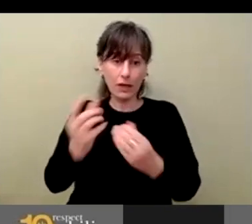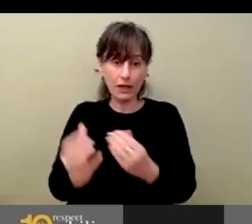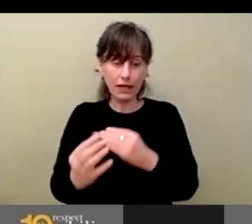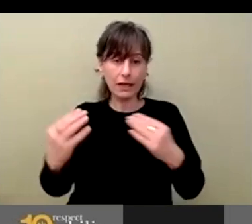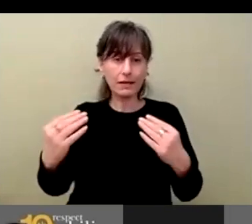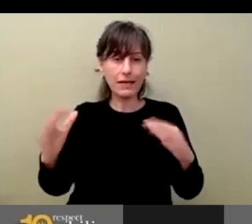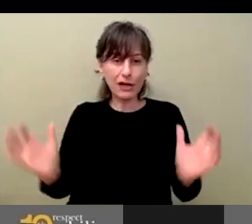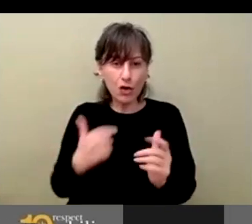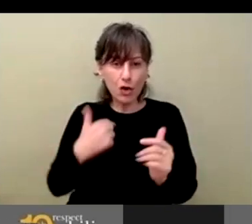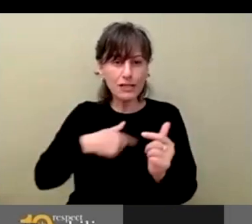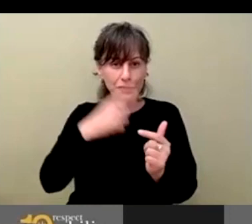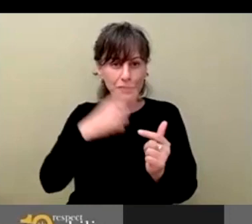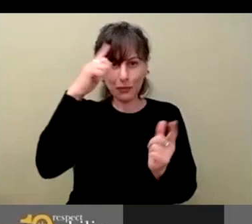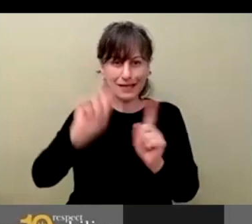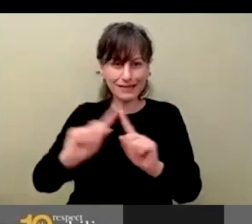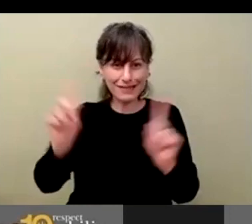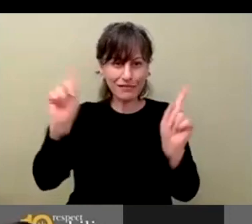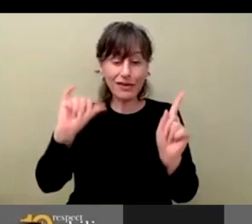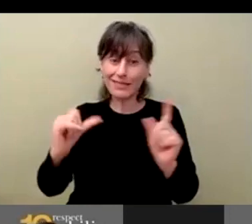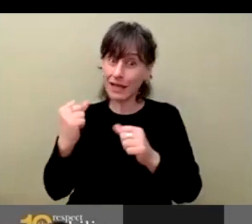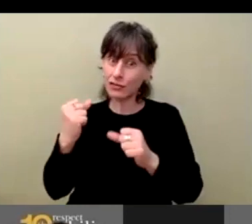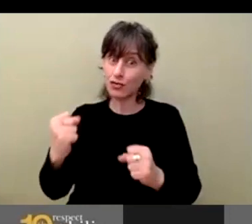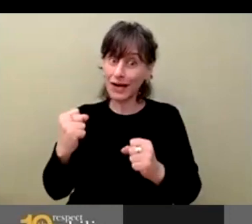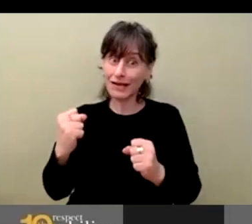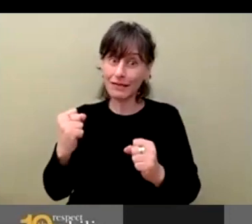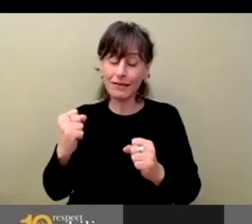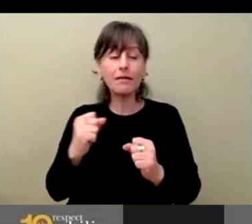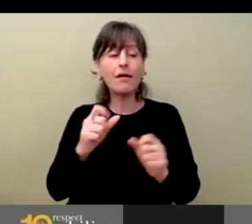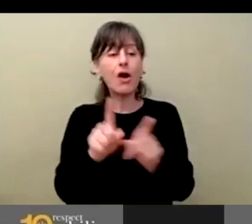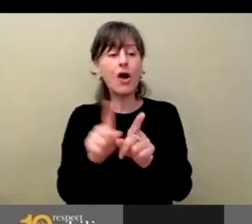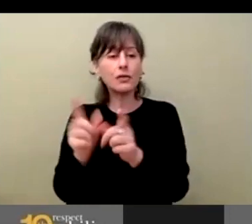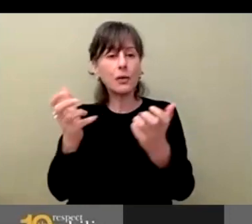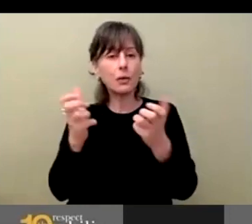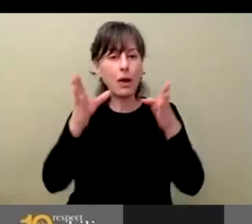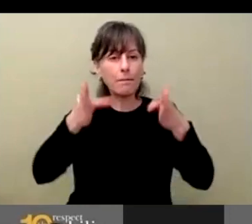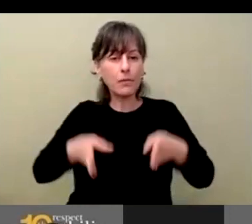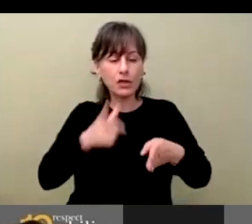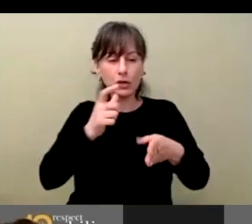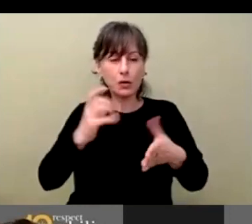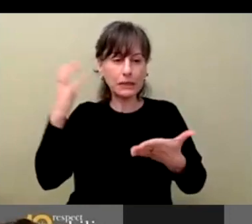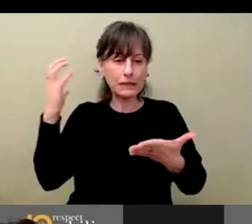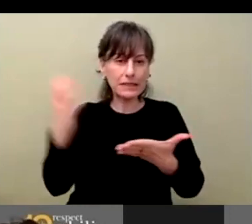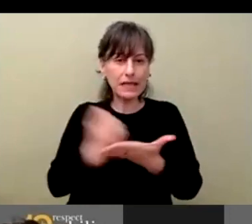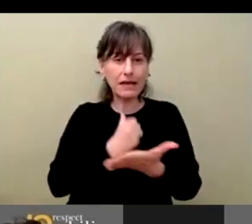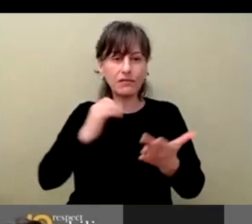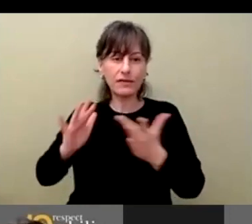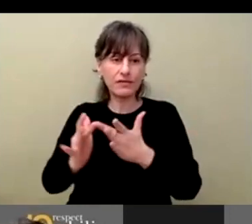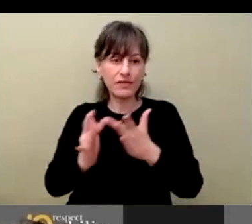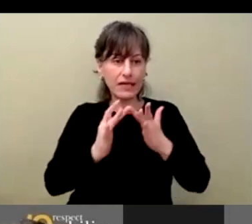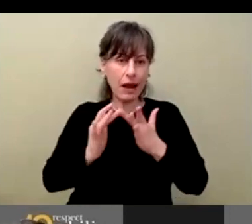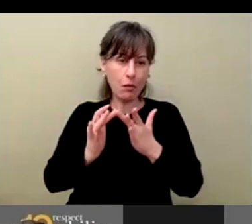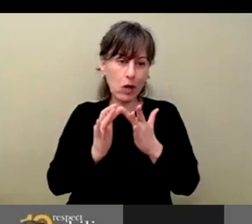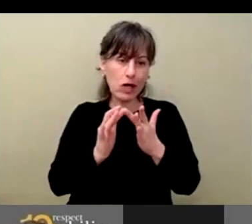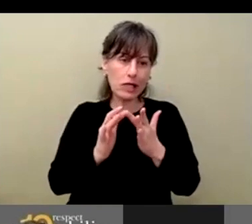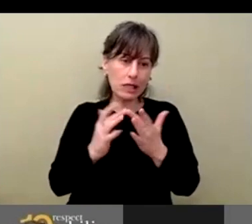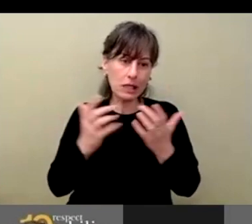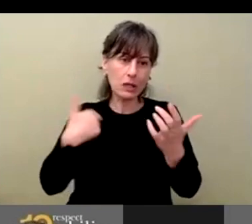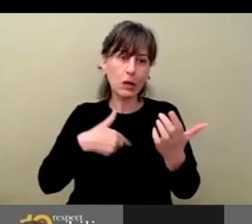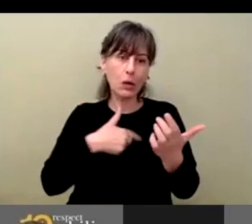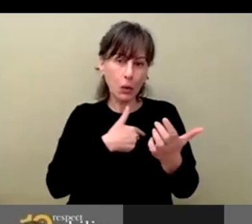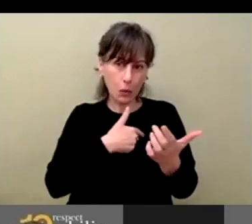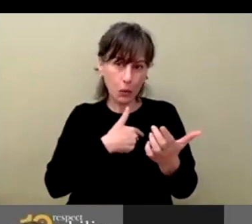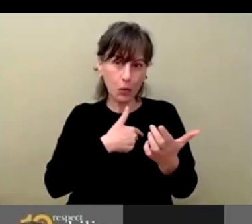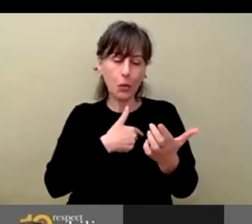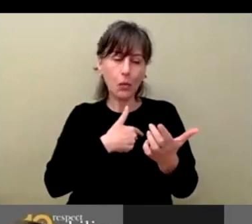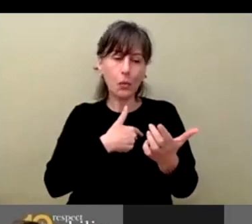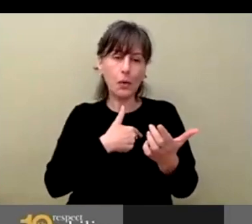differently. And that's a real strength. We also want someone who's going to take advantage of the network. We